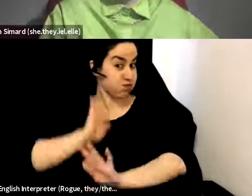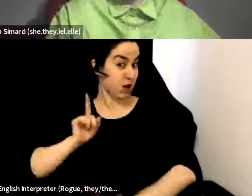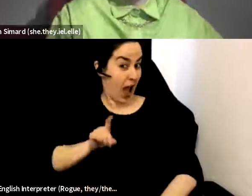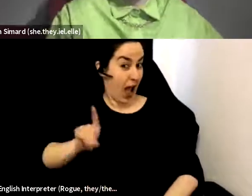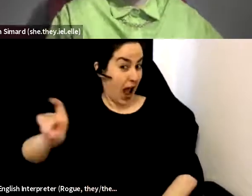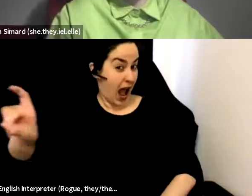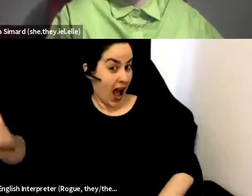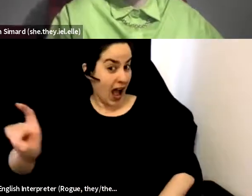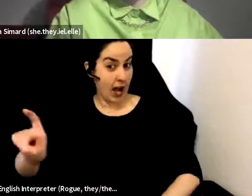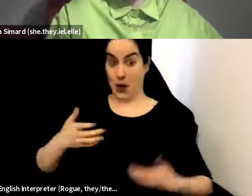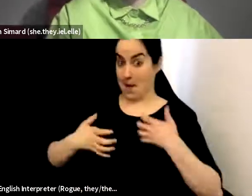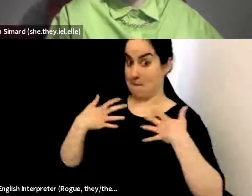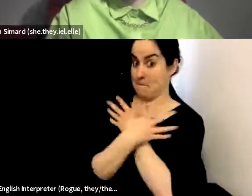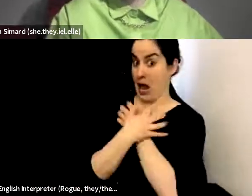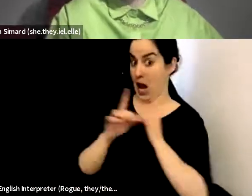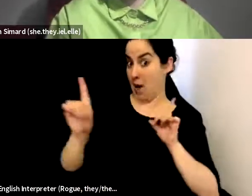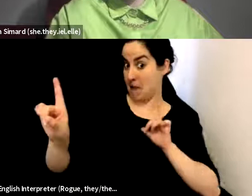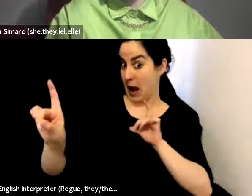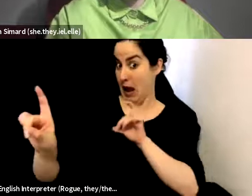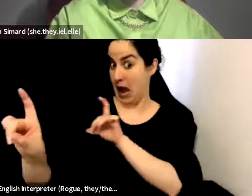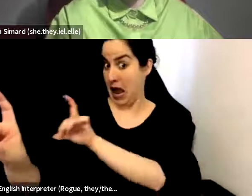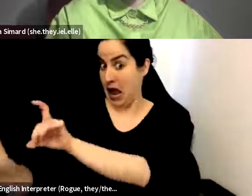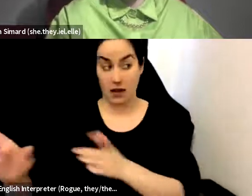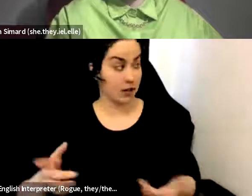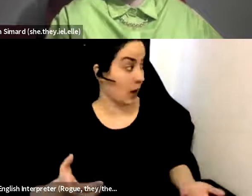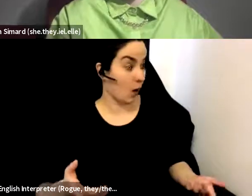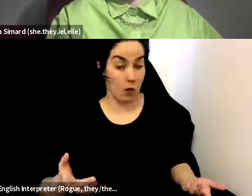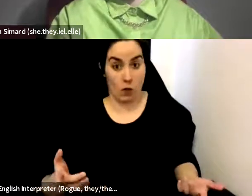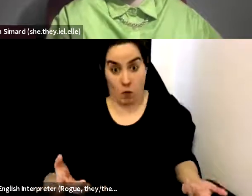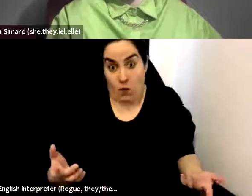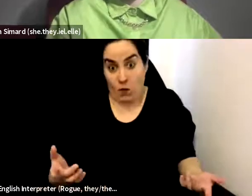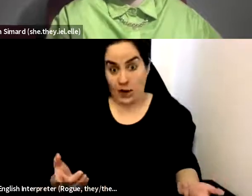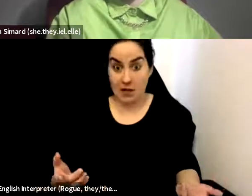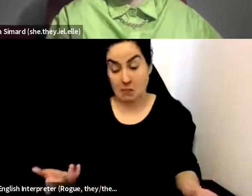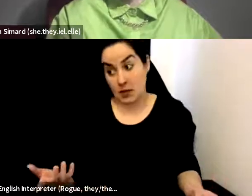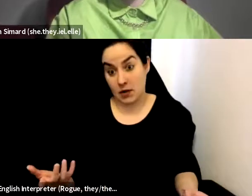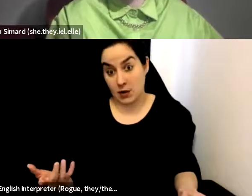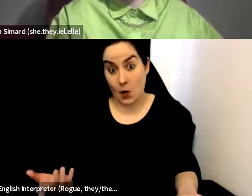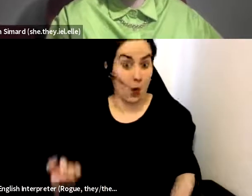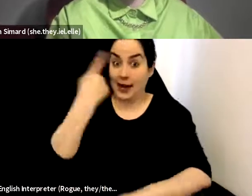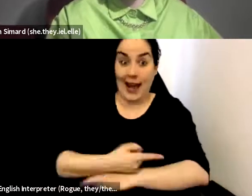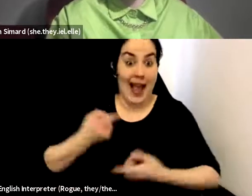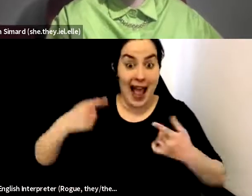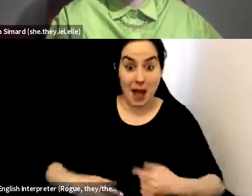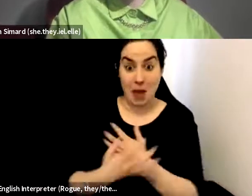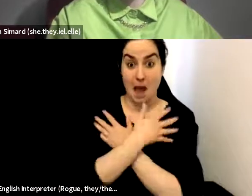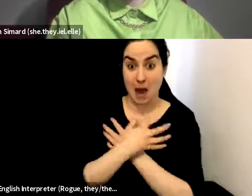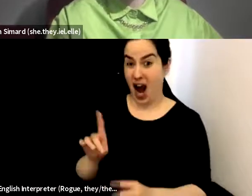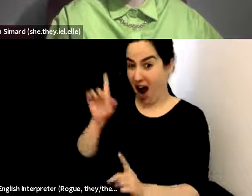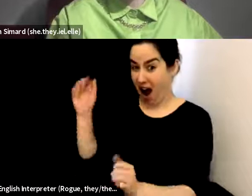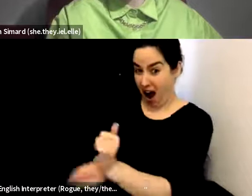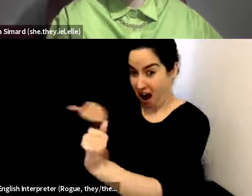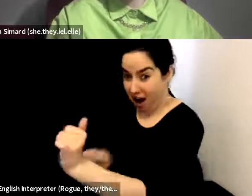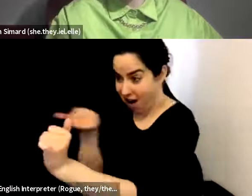like, oh yeah, that's true. That's probably very true. Somebody ran from a bear one day, or, you know,